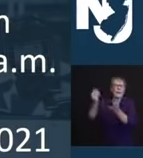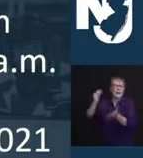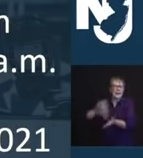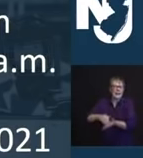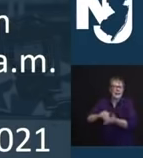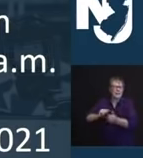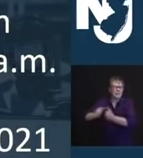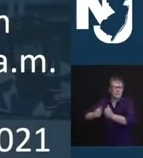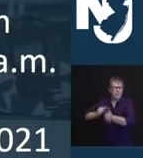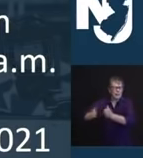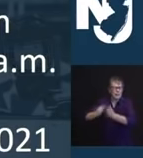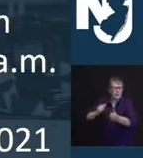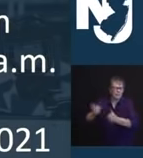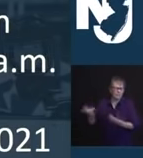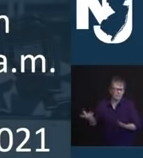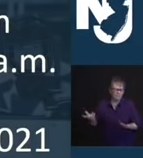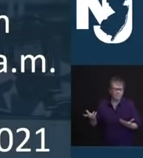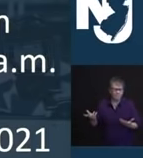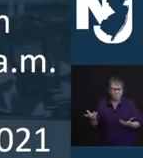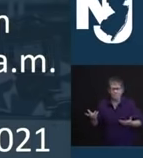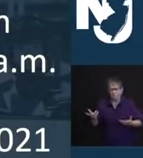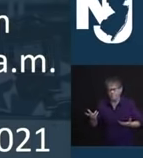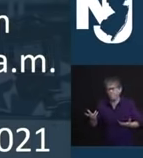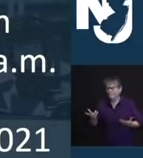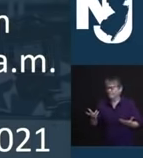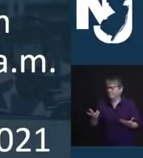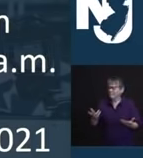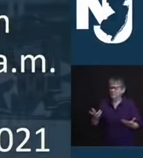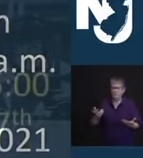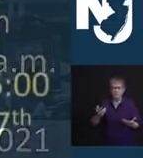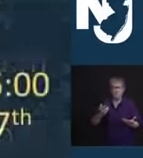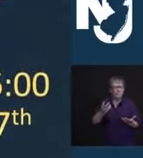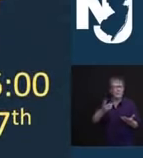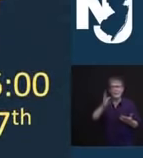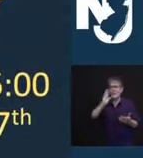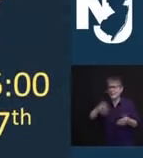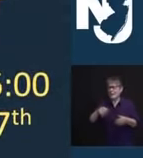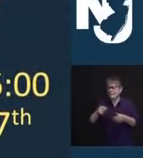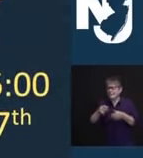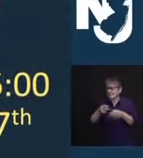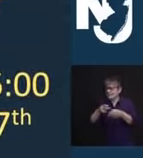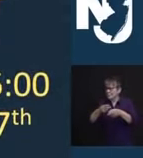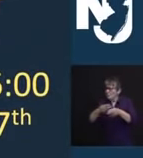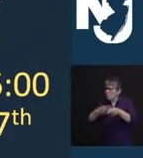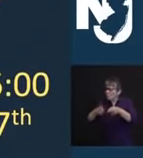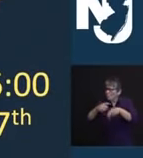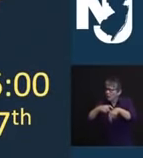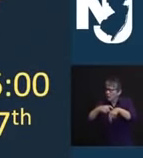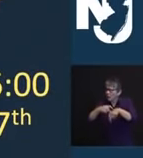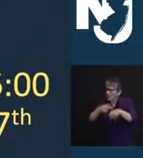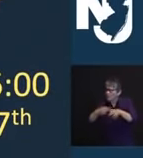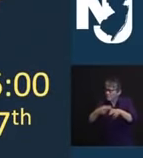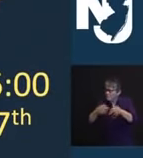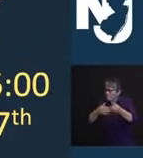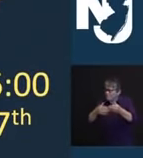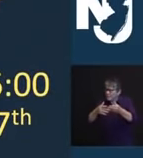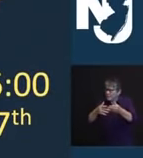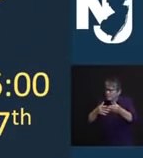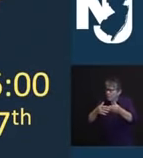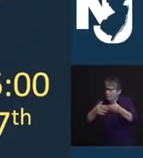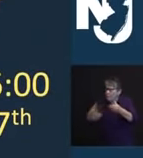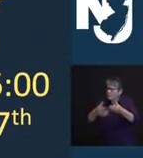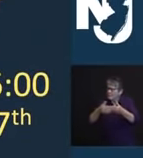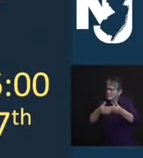is a prudent, short-term step to slow the spread. And effective 6 a.m.,